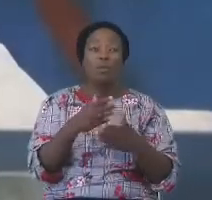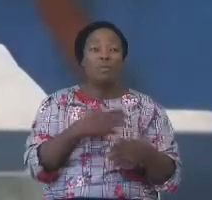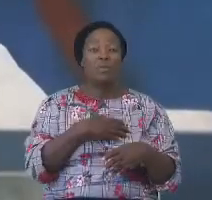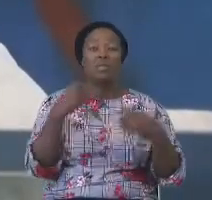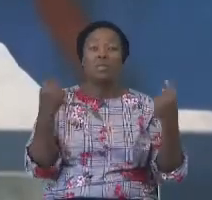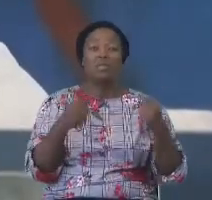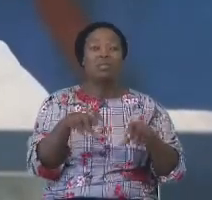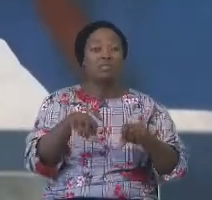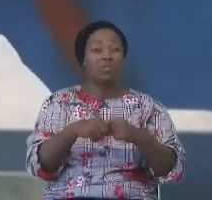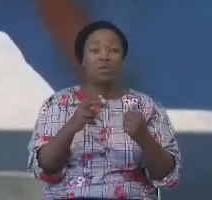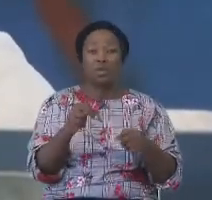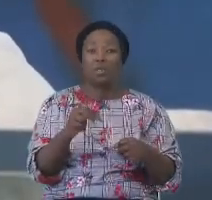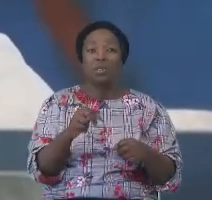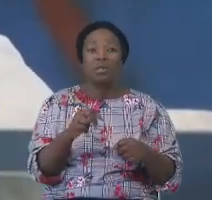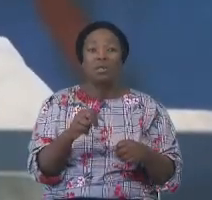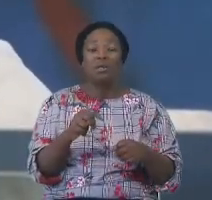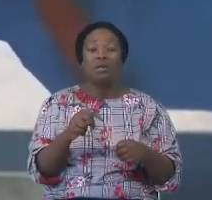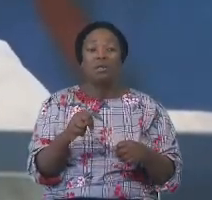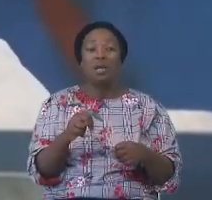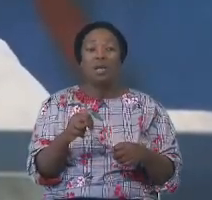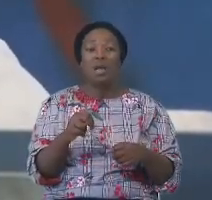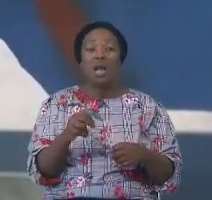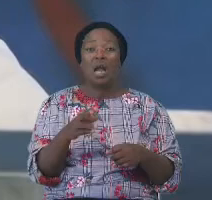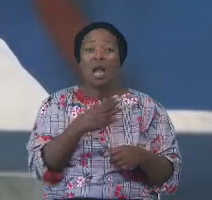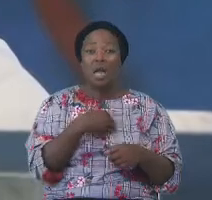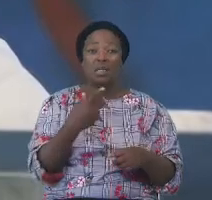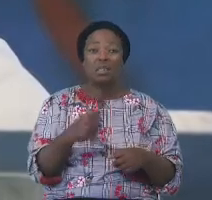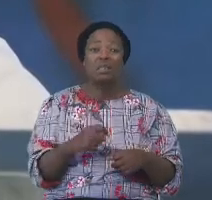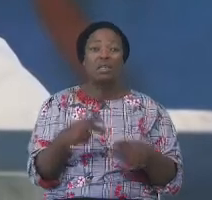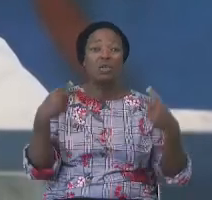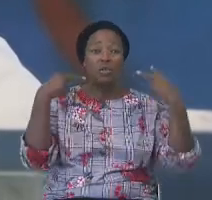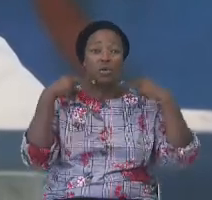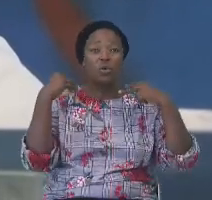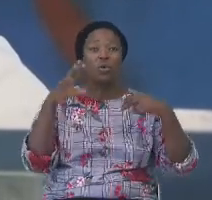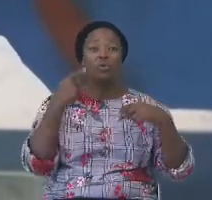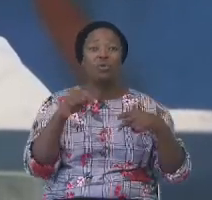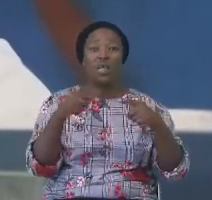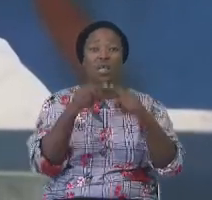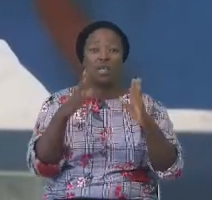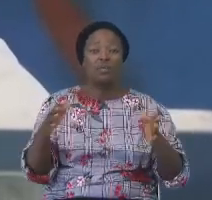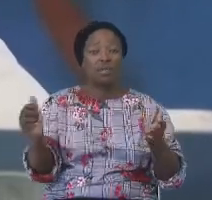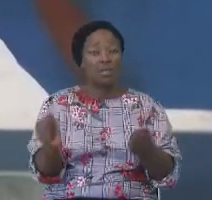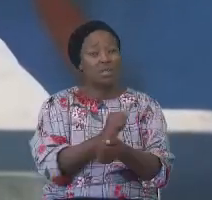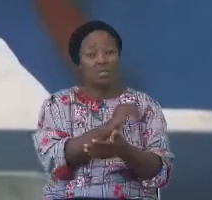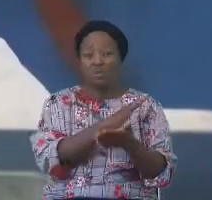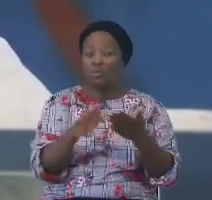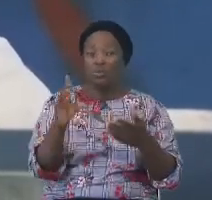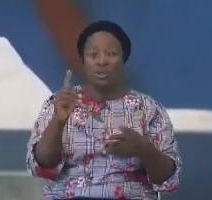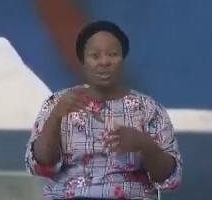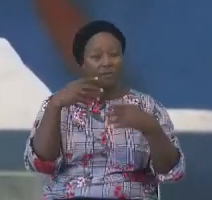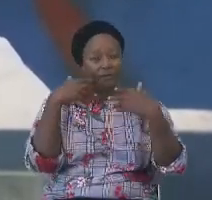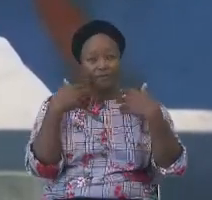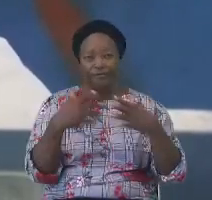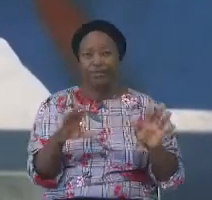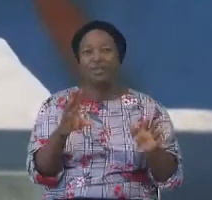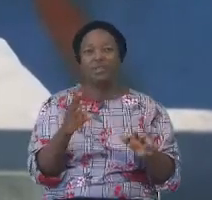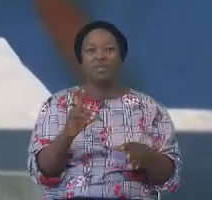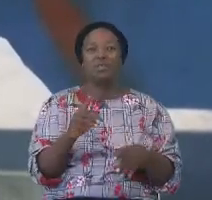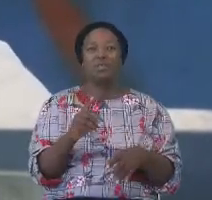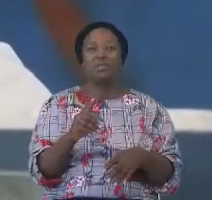the power of seeing broken and the yoke of the